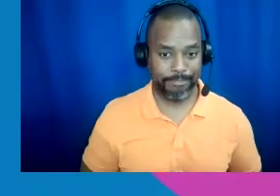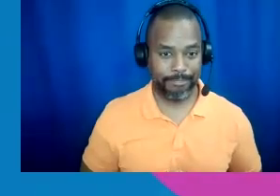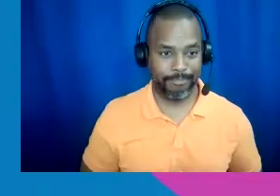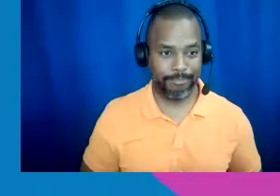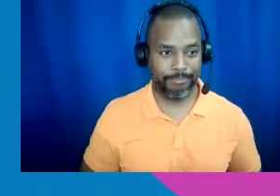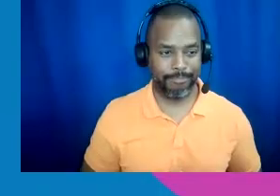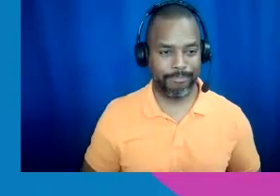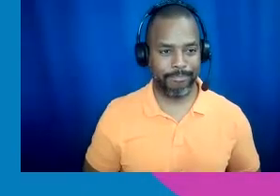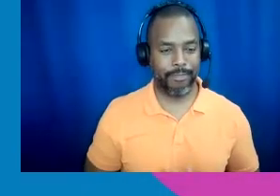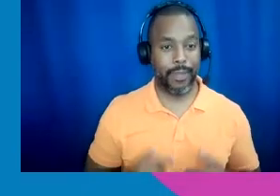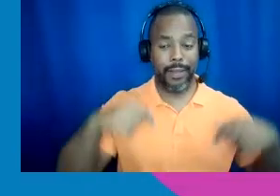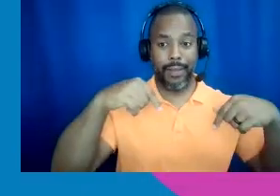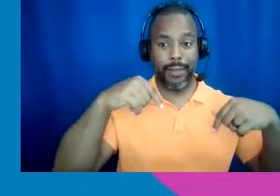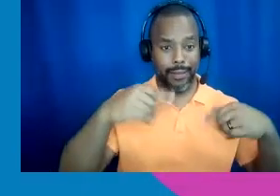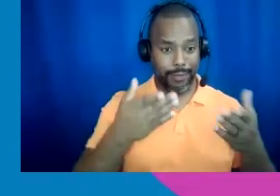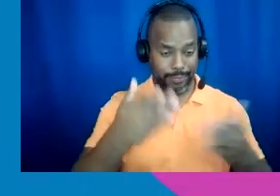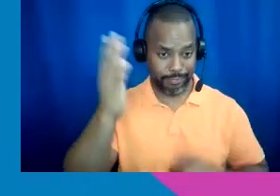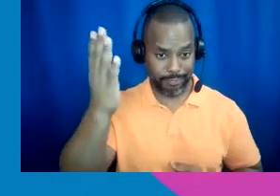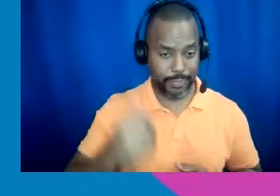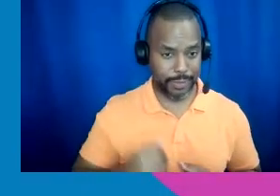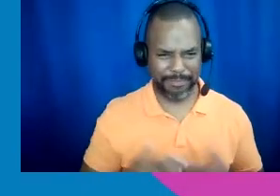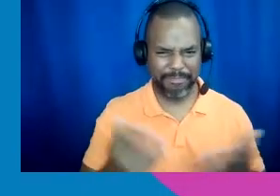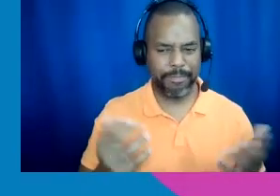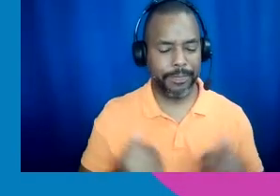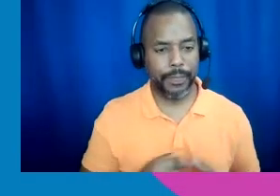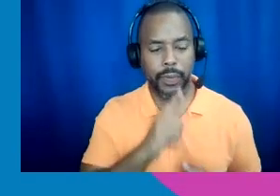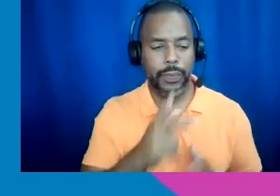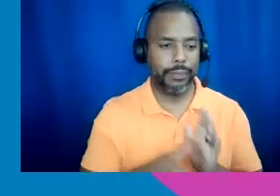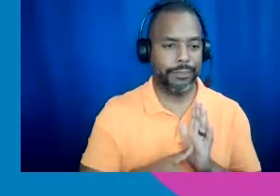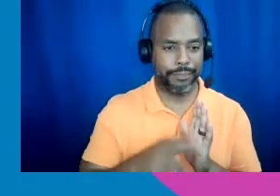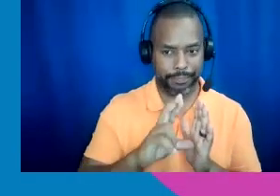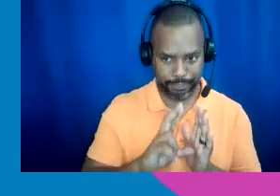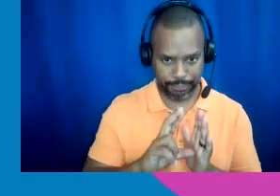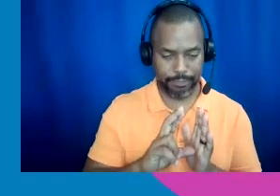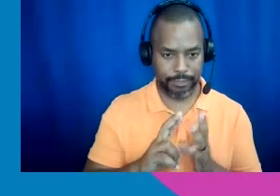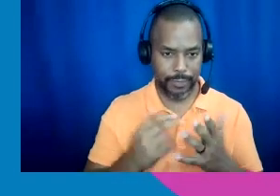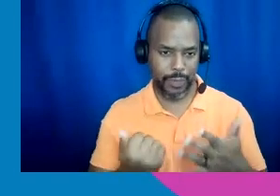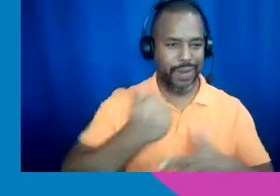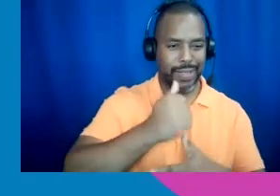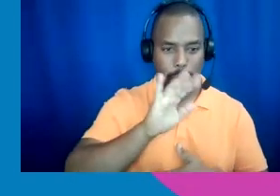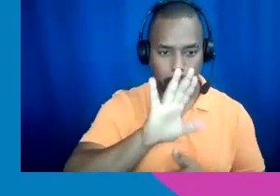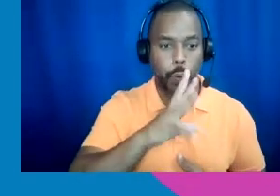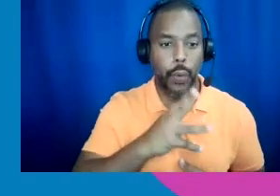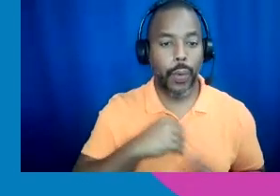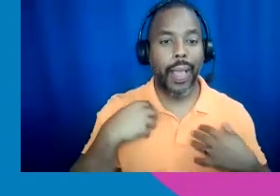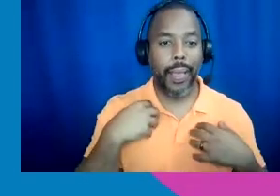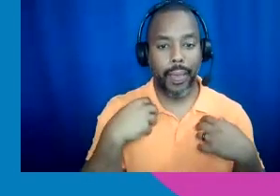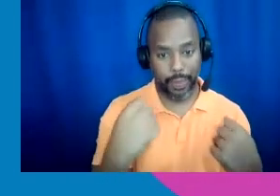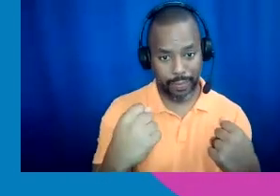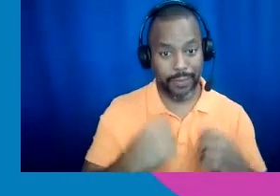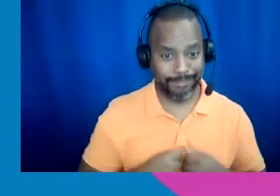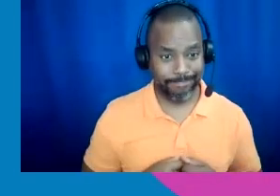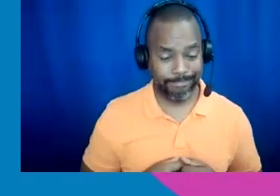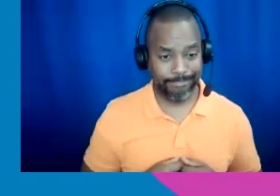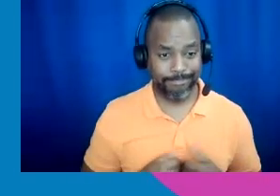So this here, our presentation is just going over prioritizing your own health. So when we prioritize our own